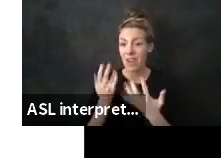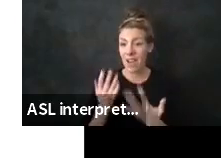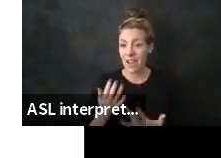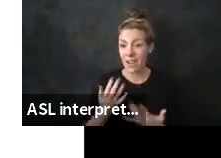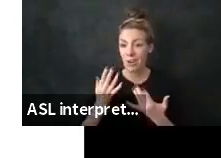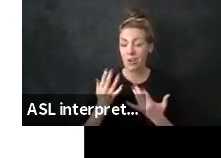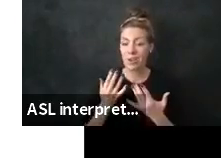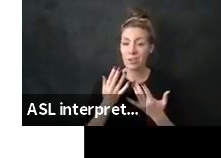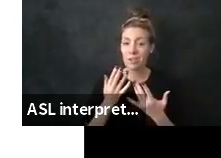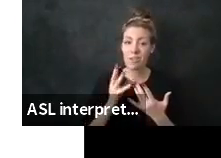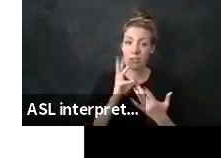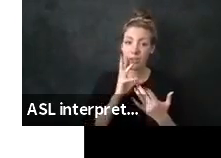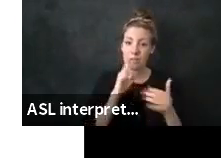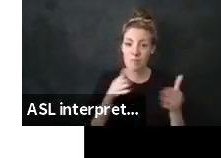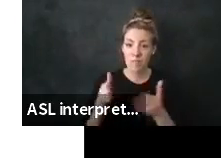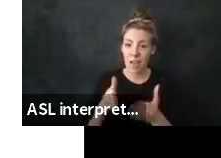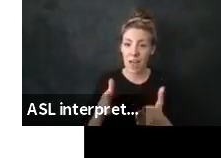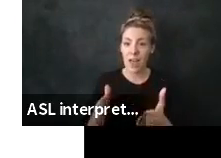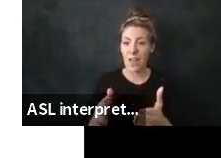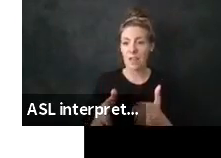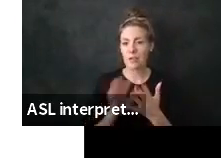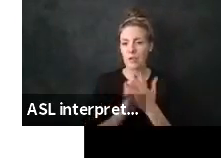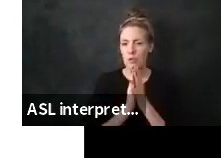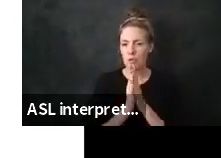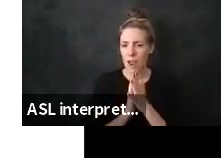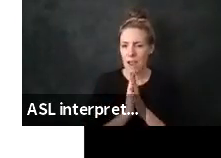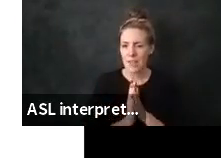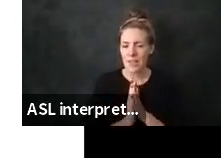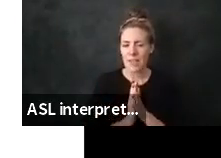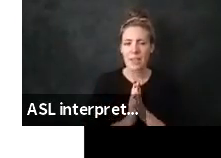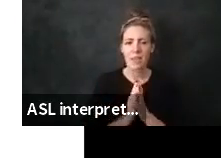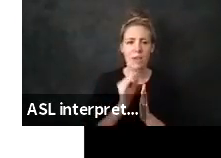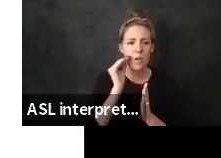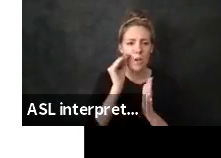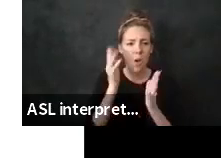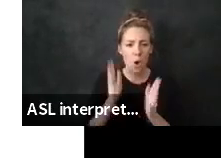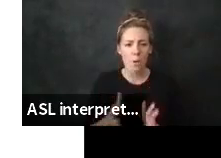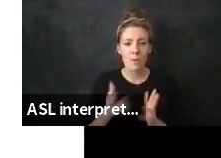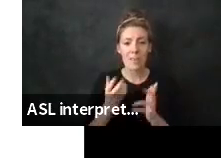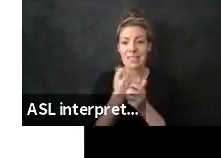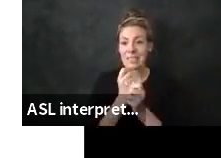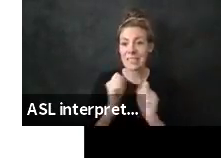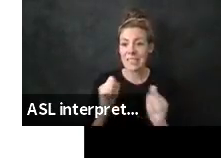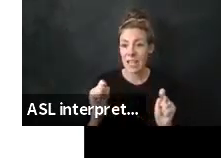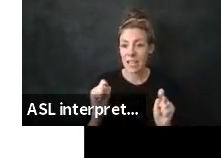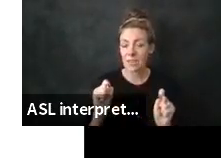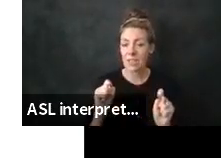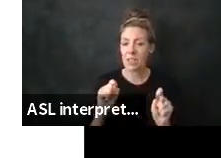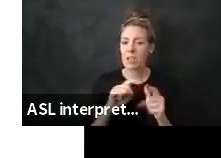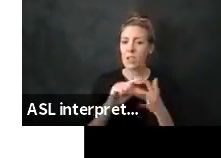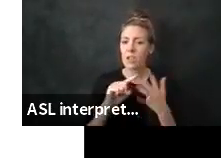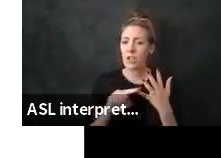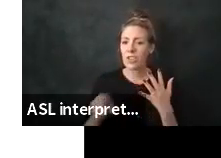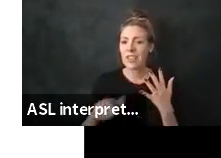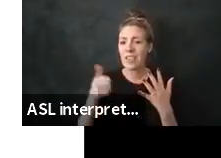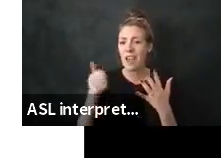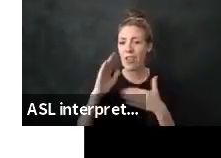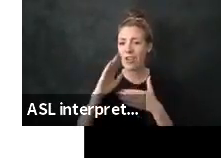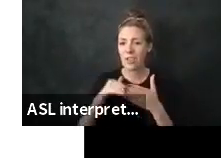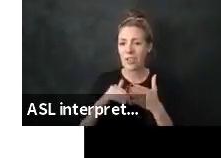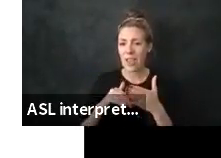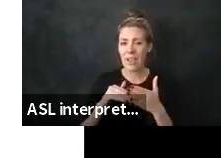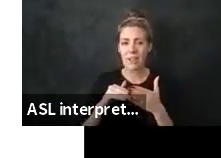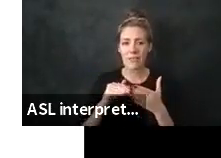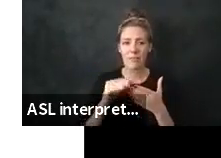or traffic or homelessness or safety. So there are things other than neighborhoods that bring a